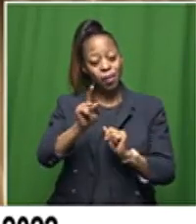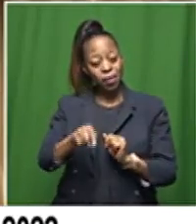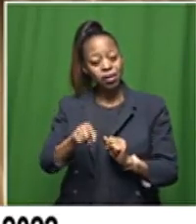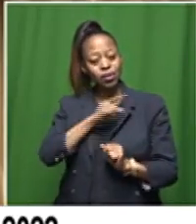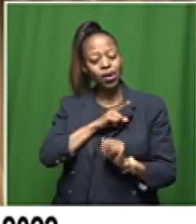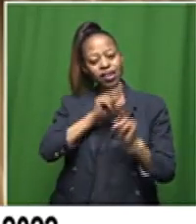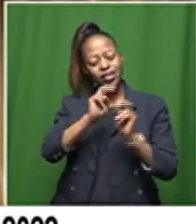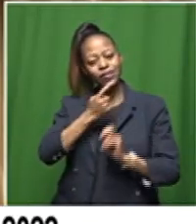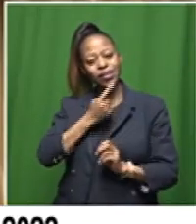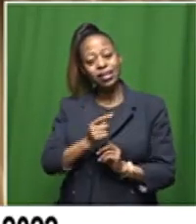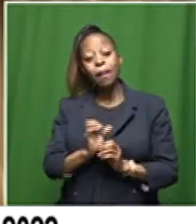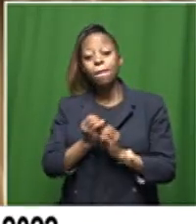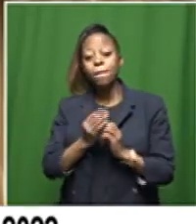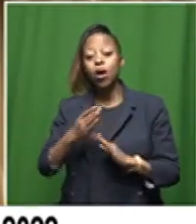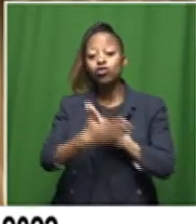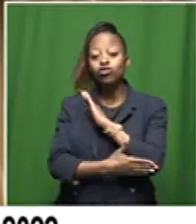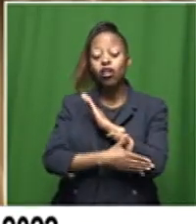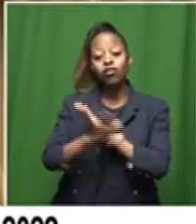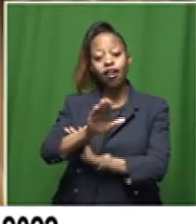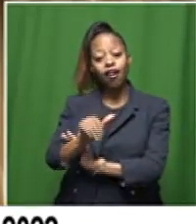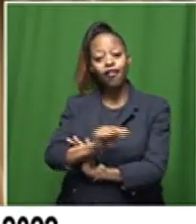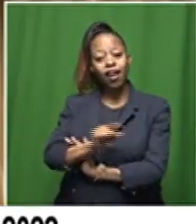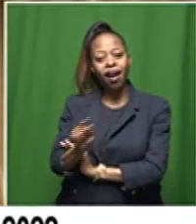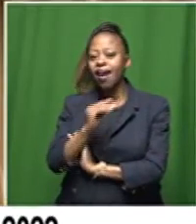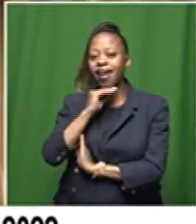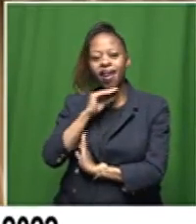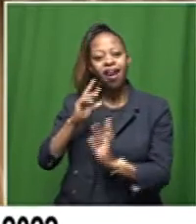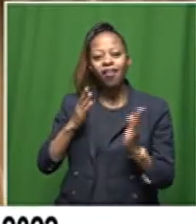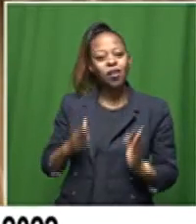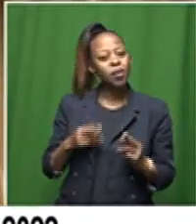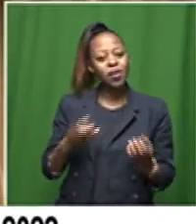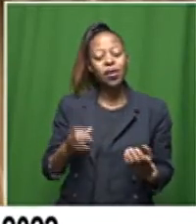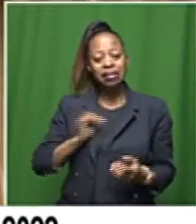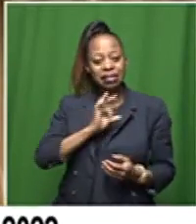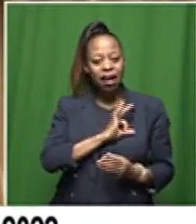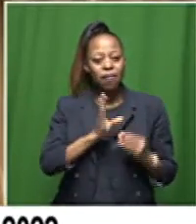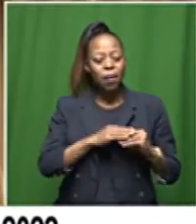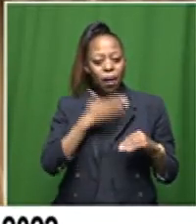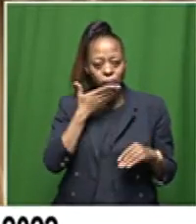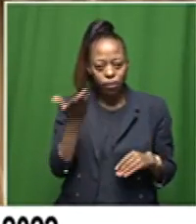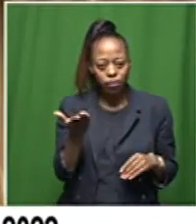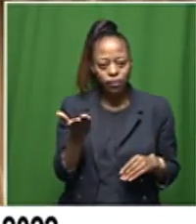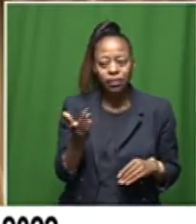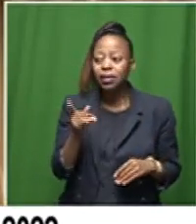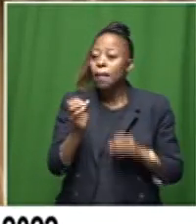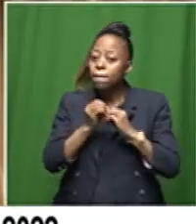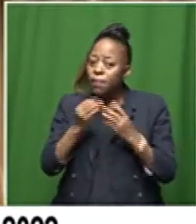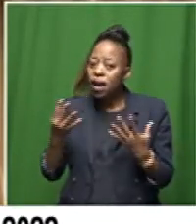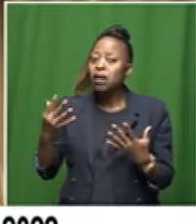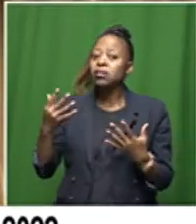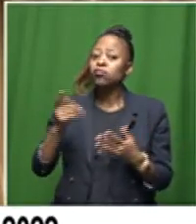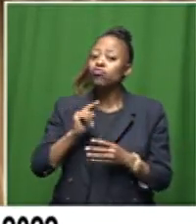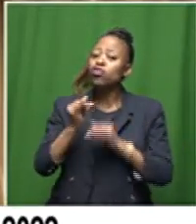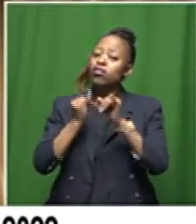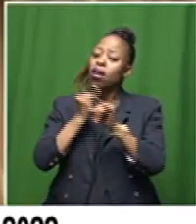fact that most of our countries in Africa do not have enough human resources. We're losing our healthcare professionals to